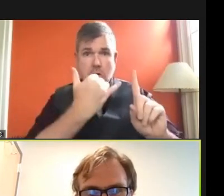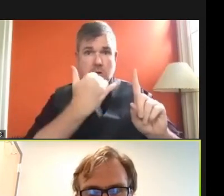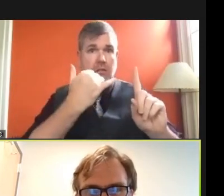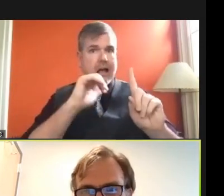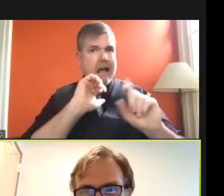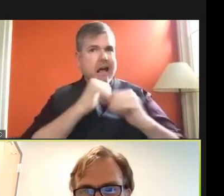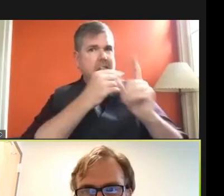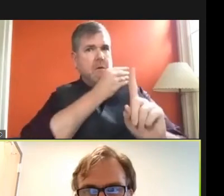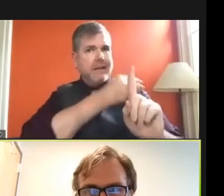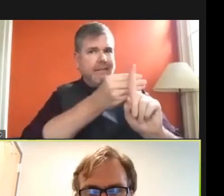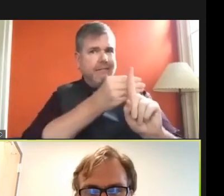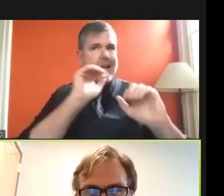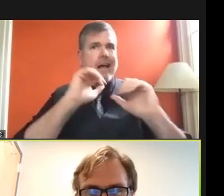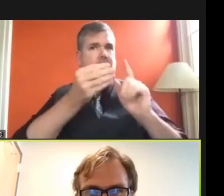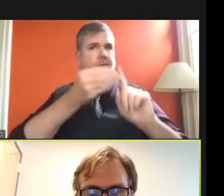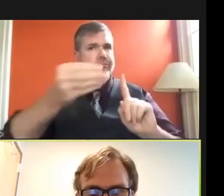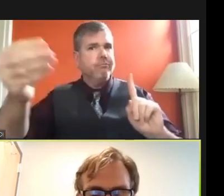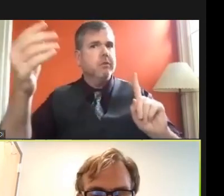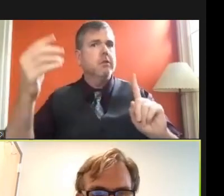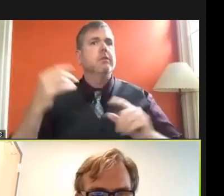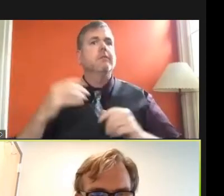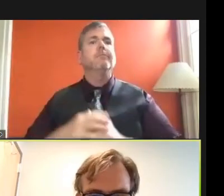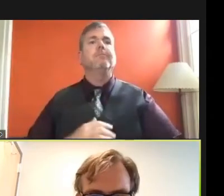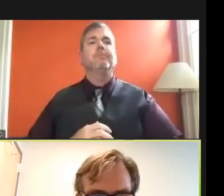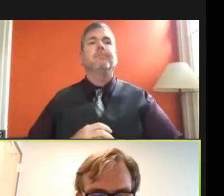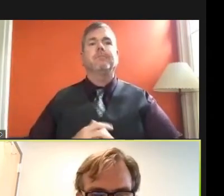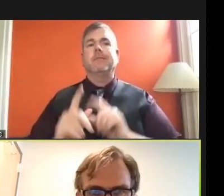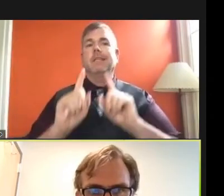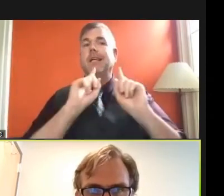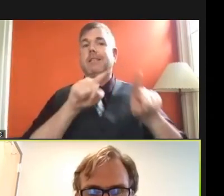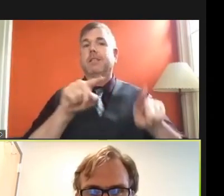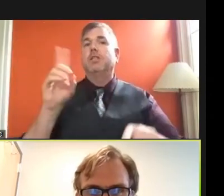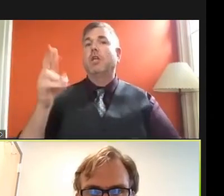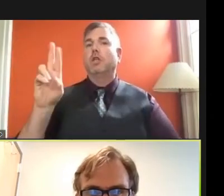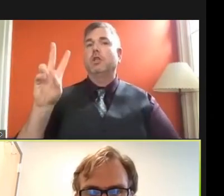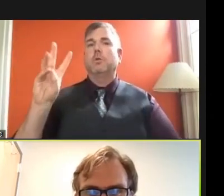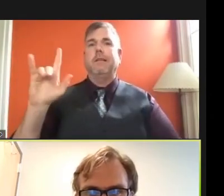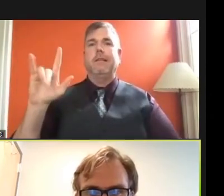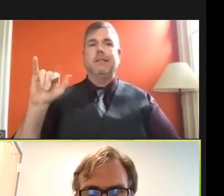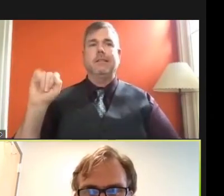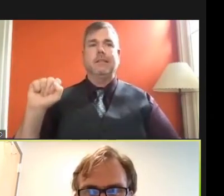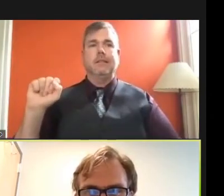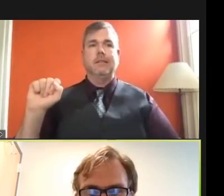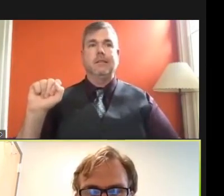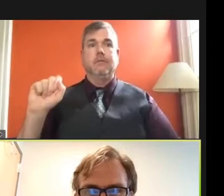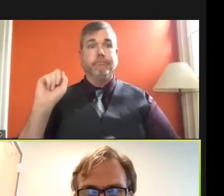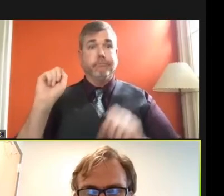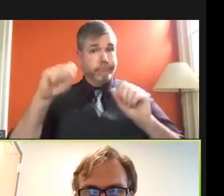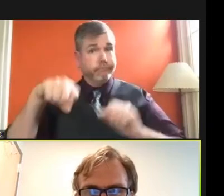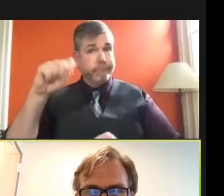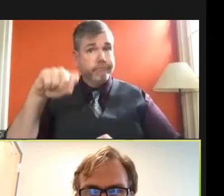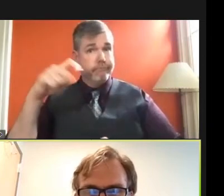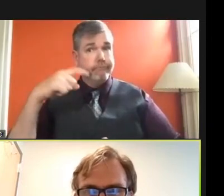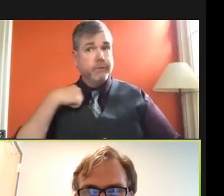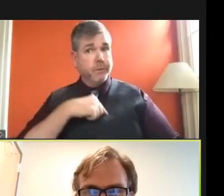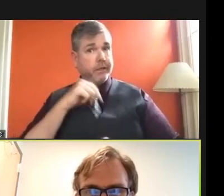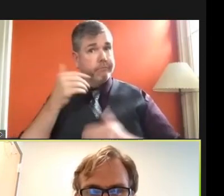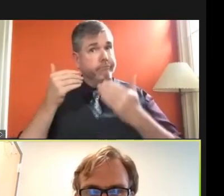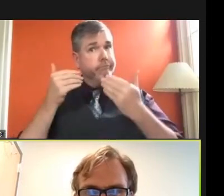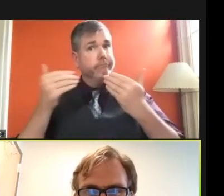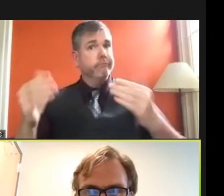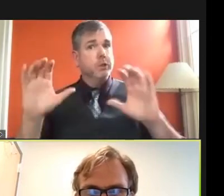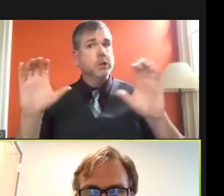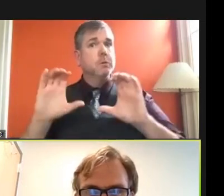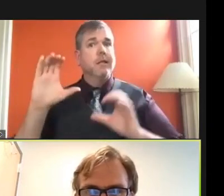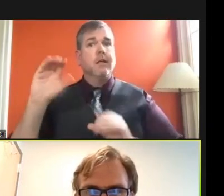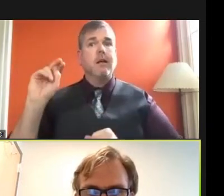of now almost 60 contact tracers who are spending, their time on telephones, reaching